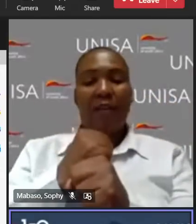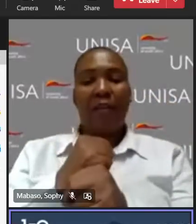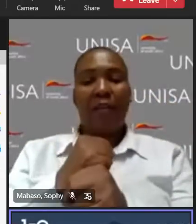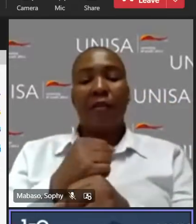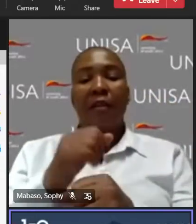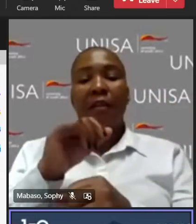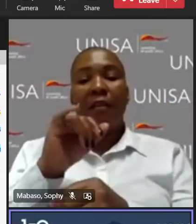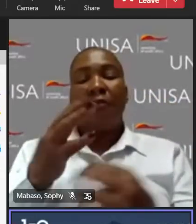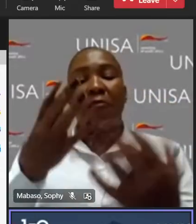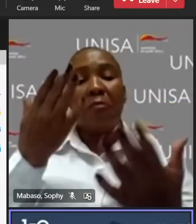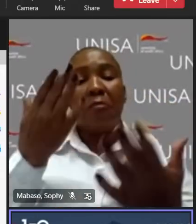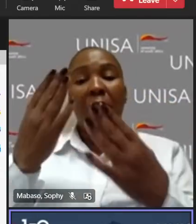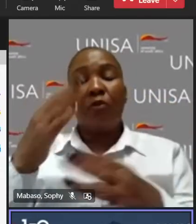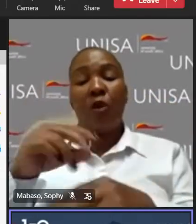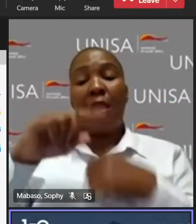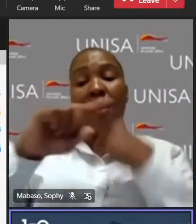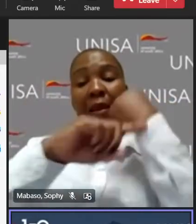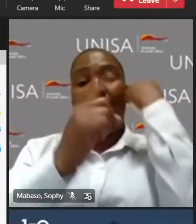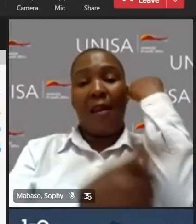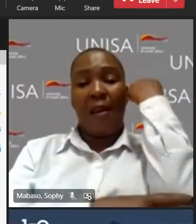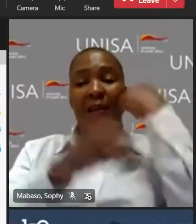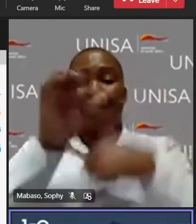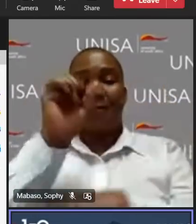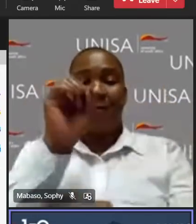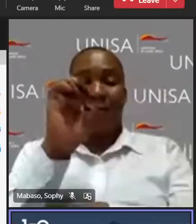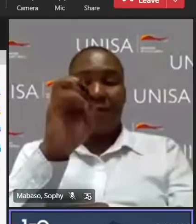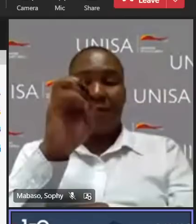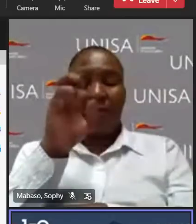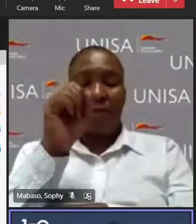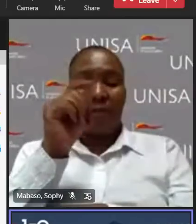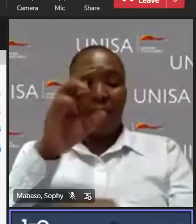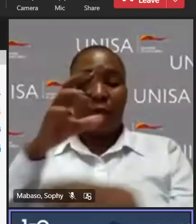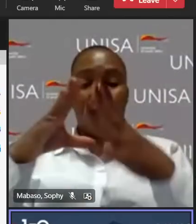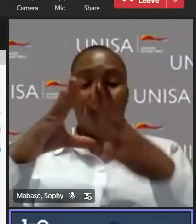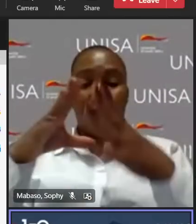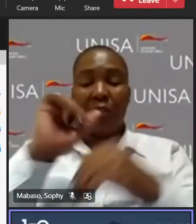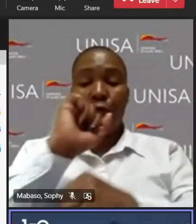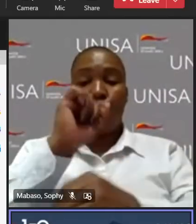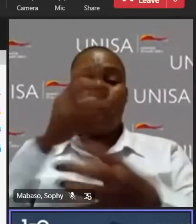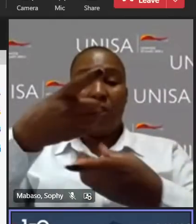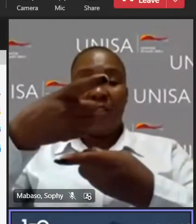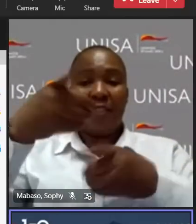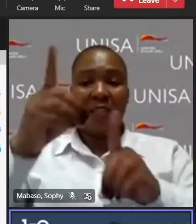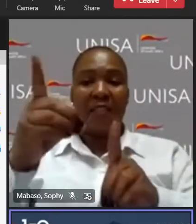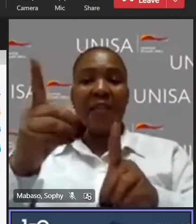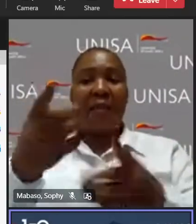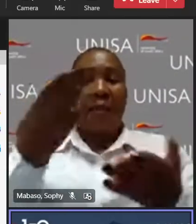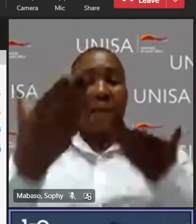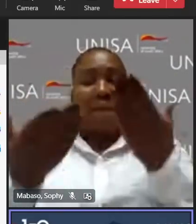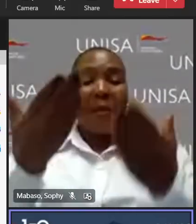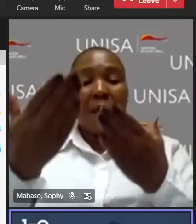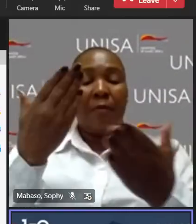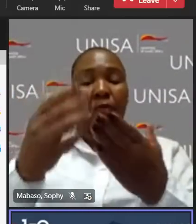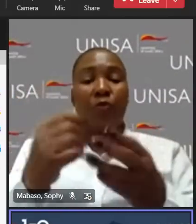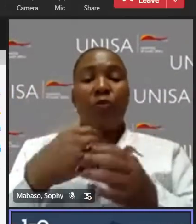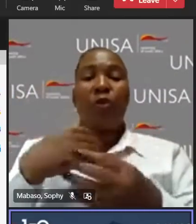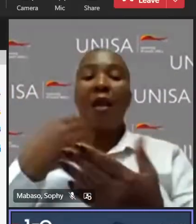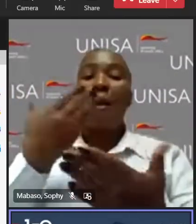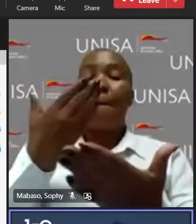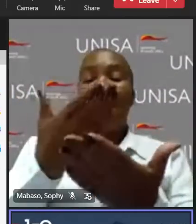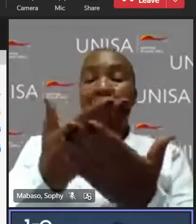very last semester. To complete your degree, you may apply to exceed the